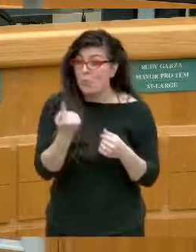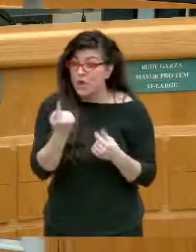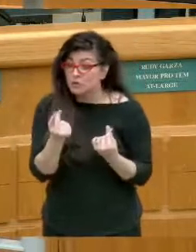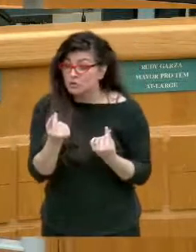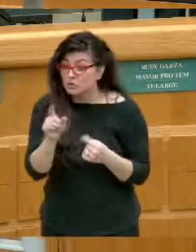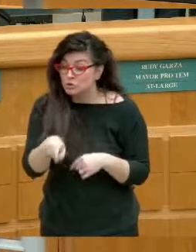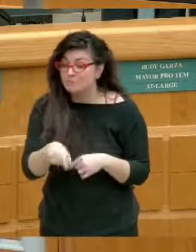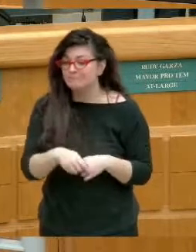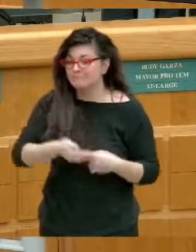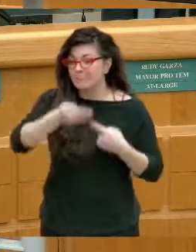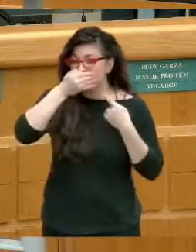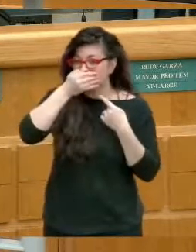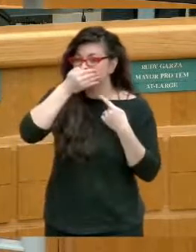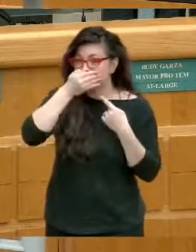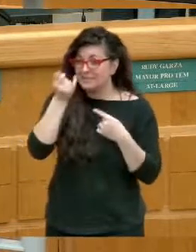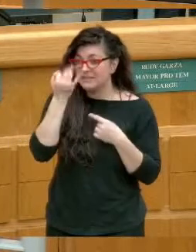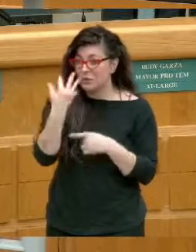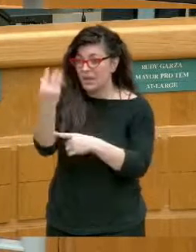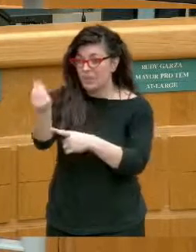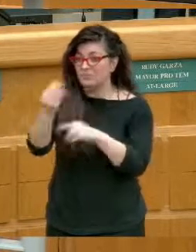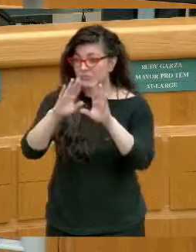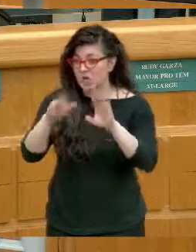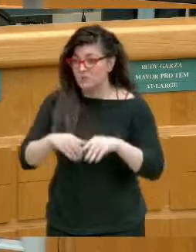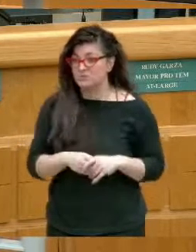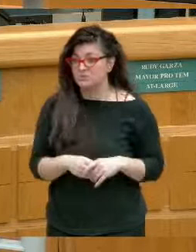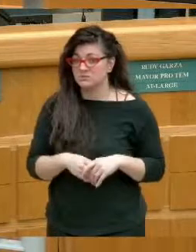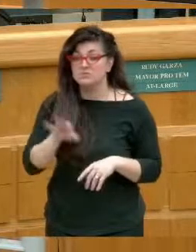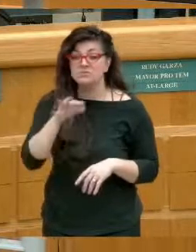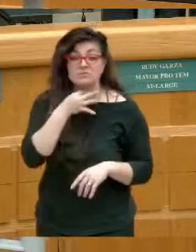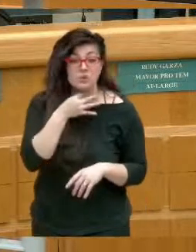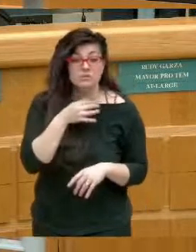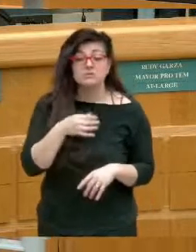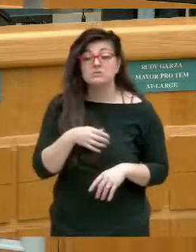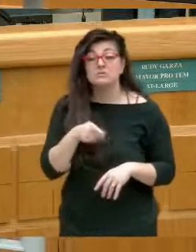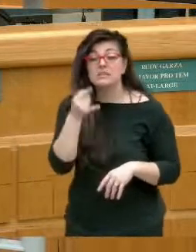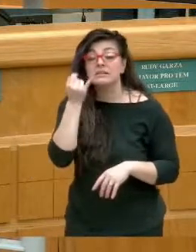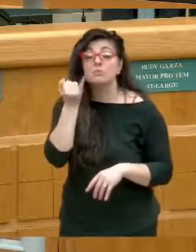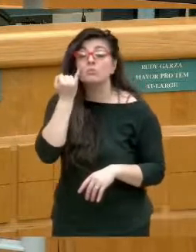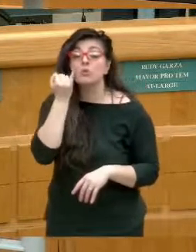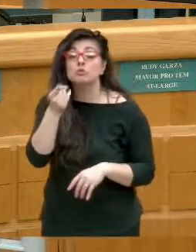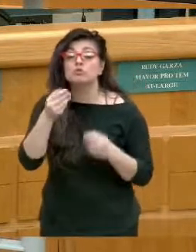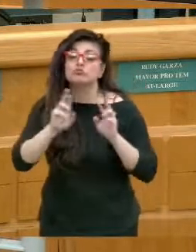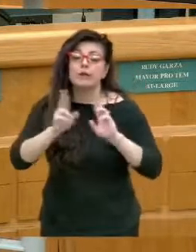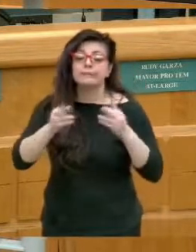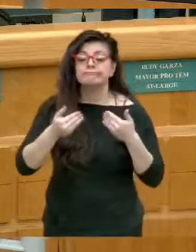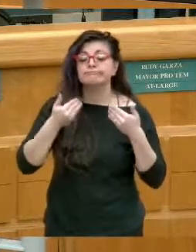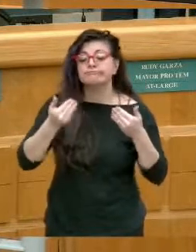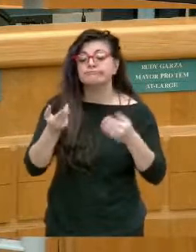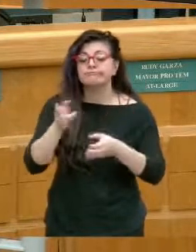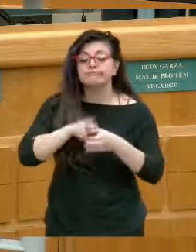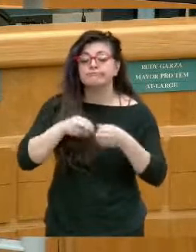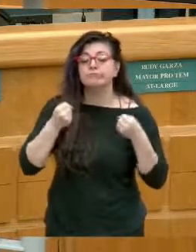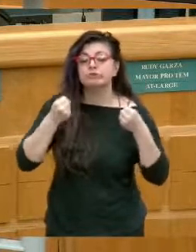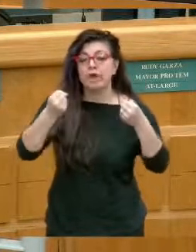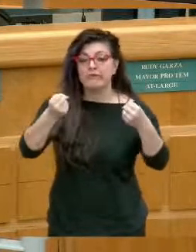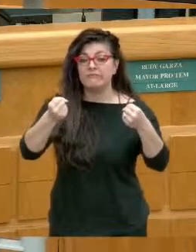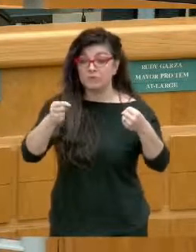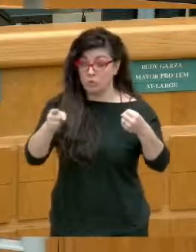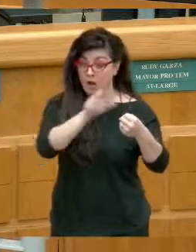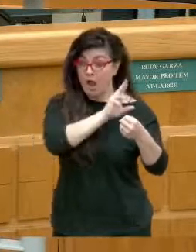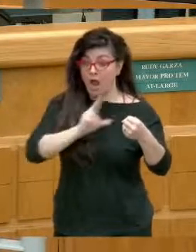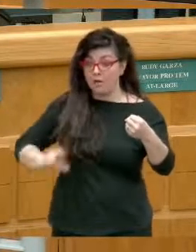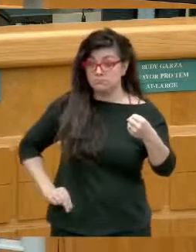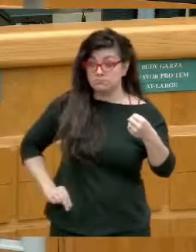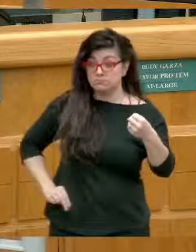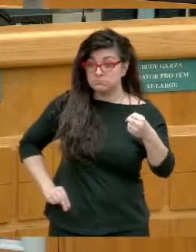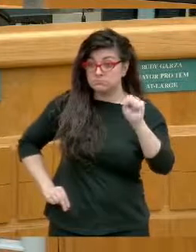public. I'll ask you this: do you wear a seatbelt? If you wear a seatbelt, then you should probably wear a